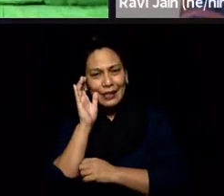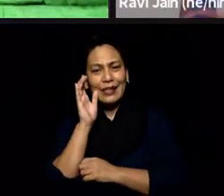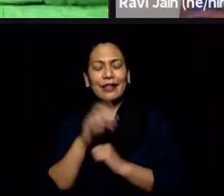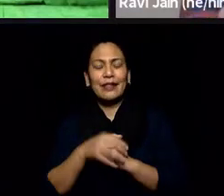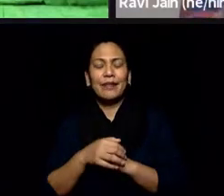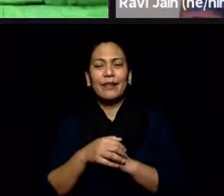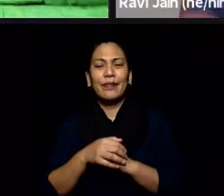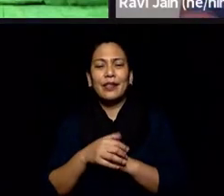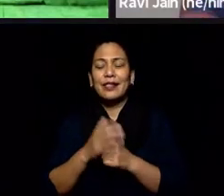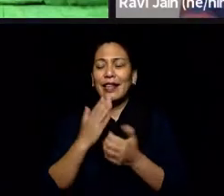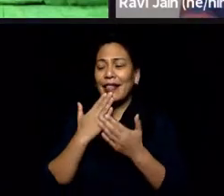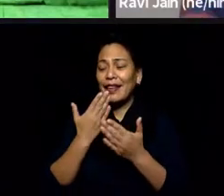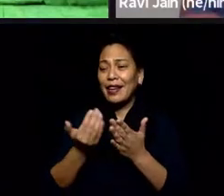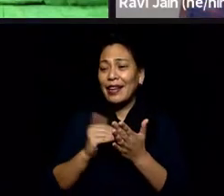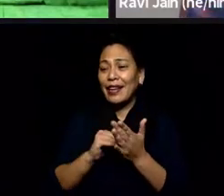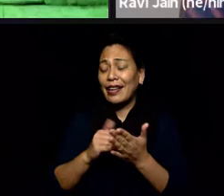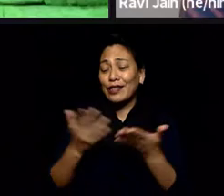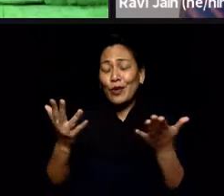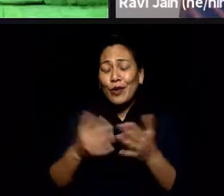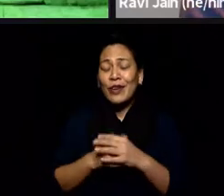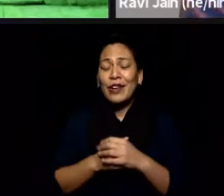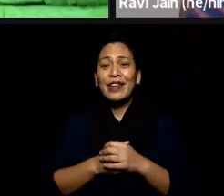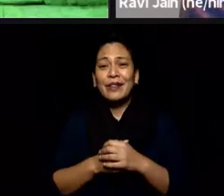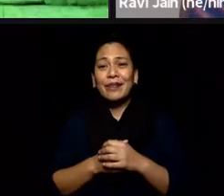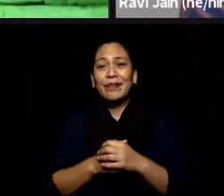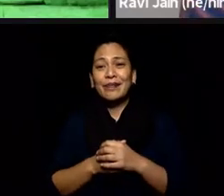So thank you again, I guess. I don't know, kick off.